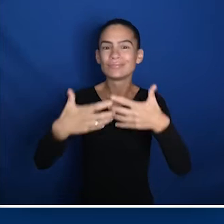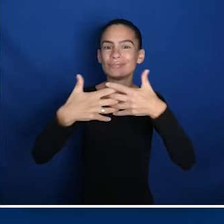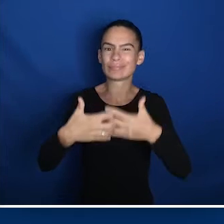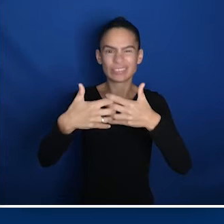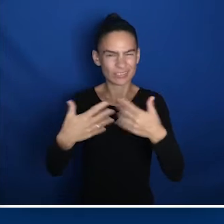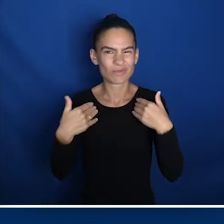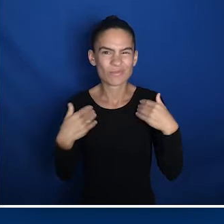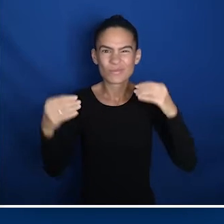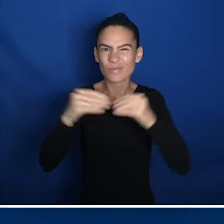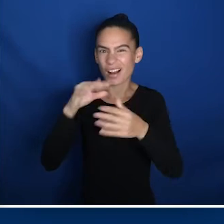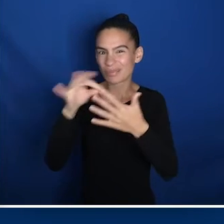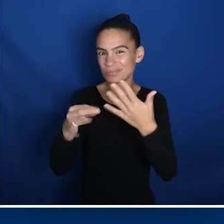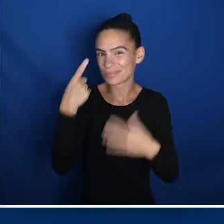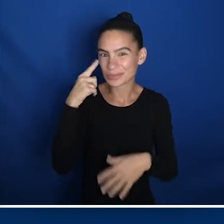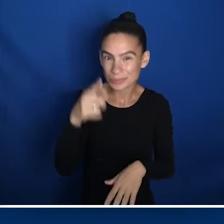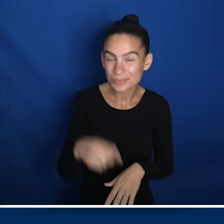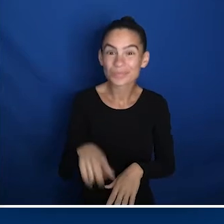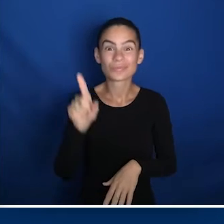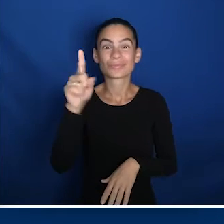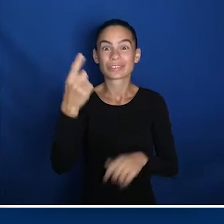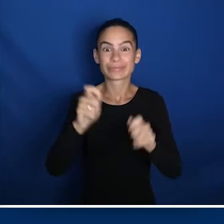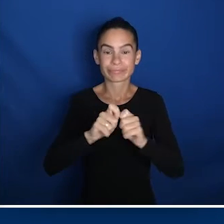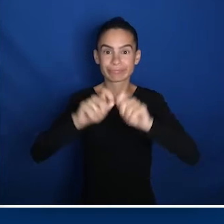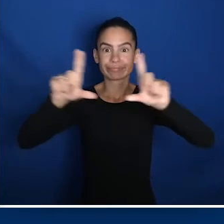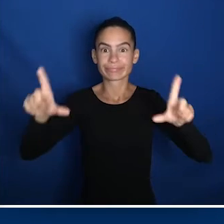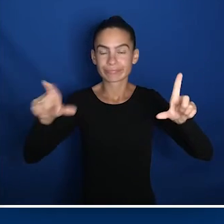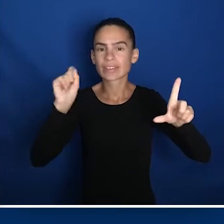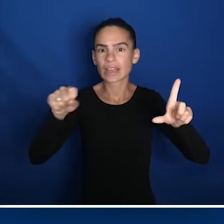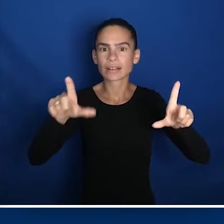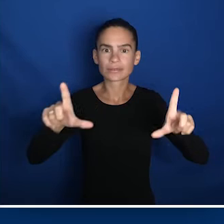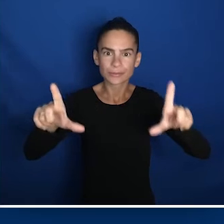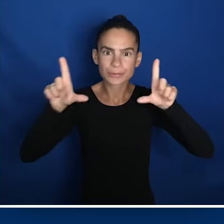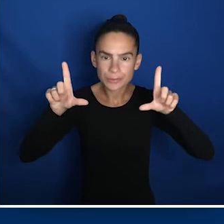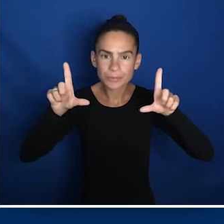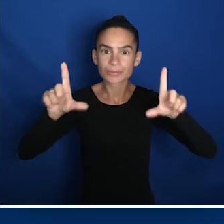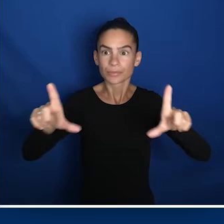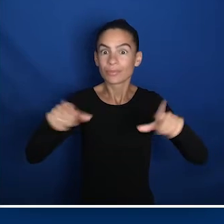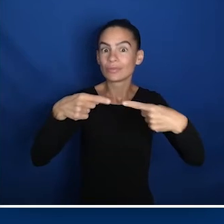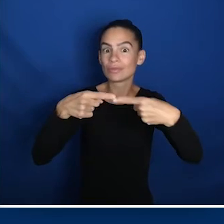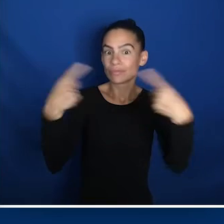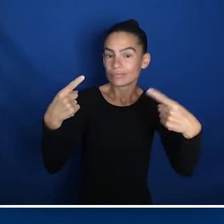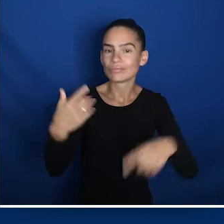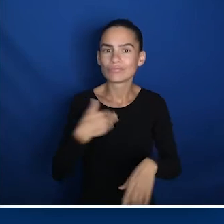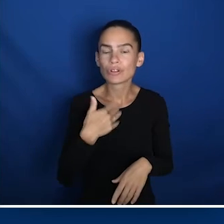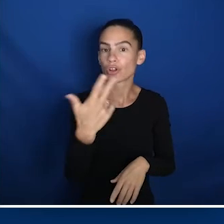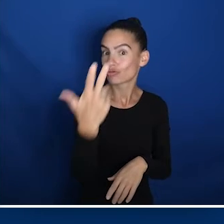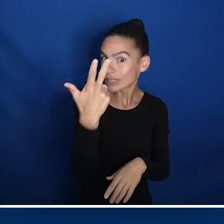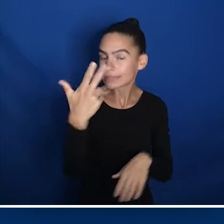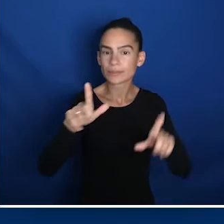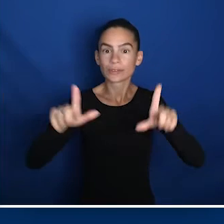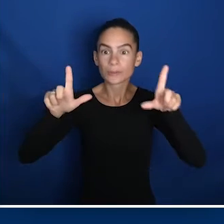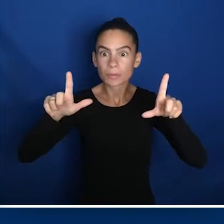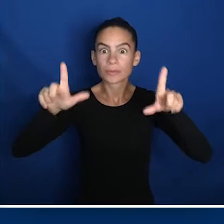additional accessibility options. First, the visual display can be adjusted using the zoom and contrast buttons. There are